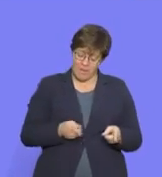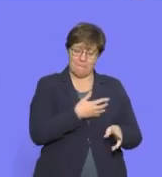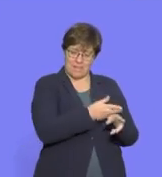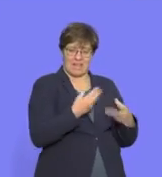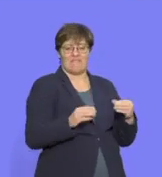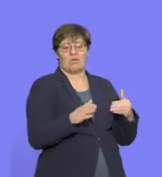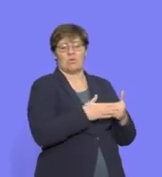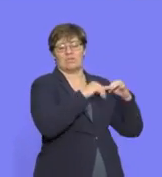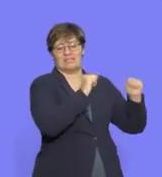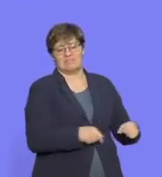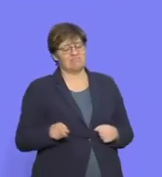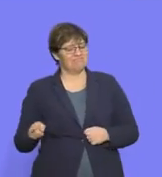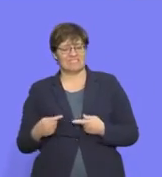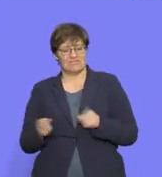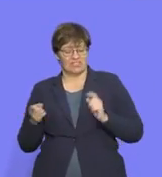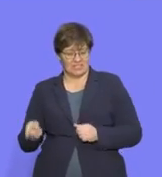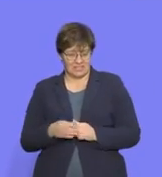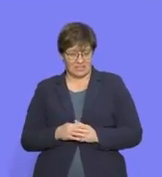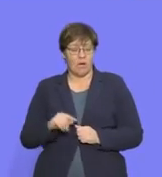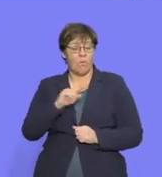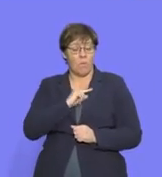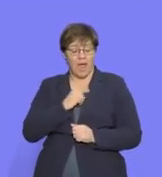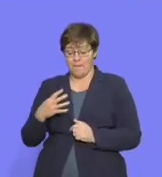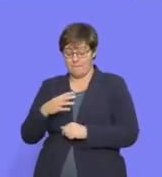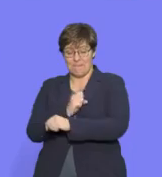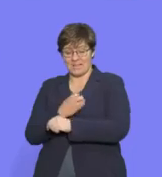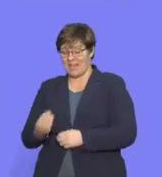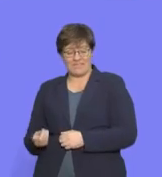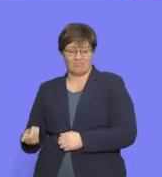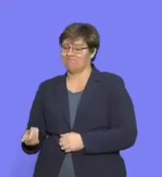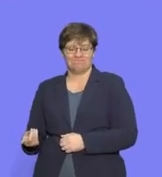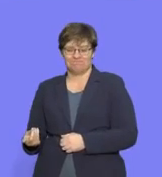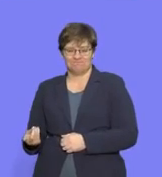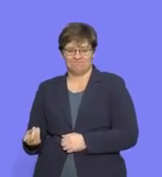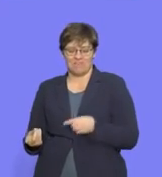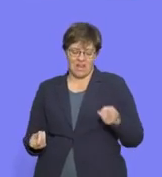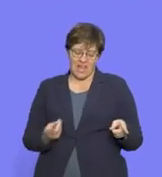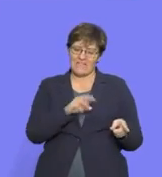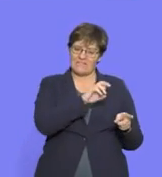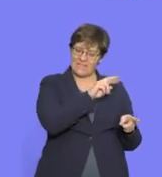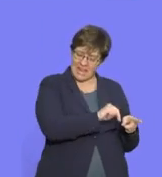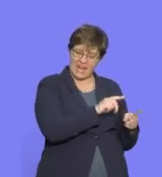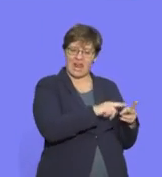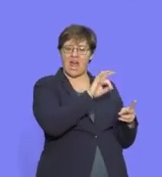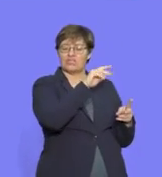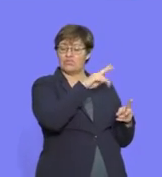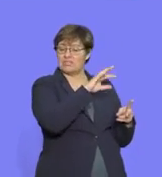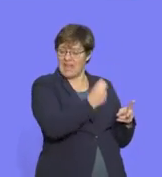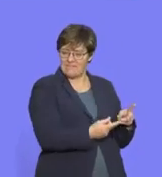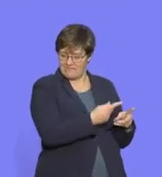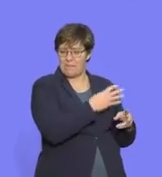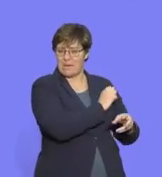what generally happens is, because they don't have the muscles that your veins and your arteries do,